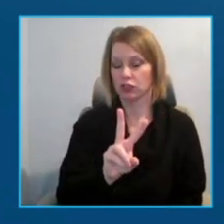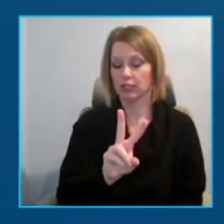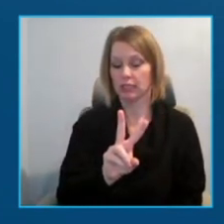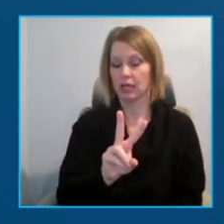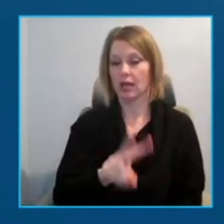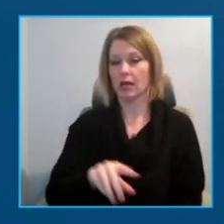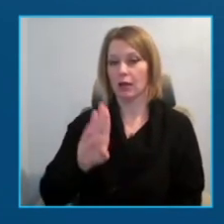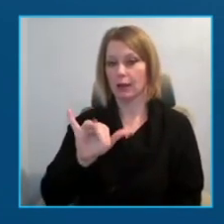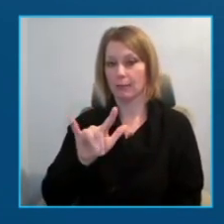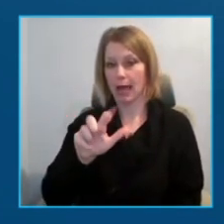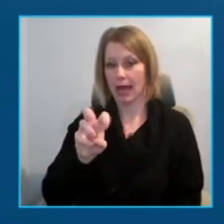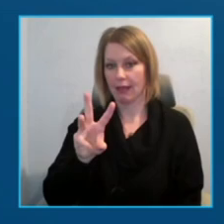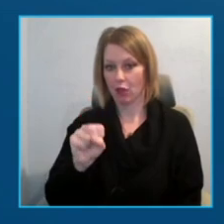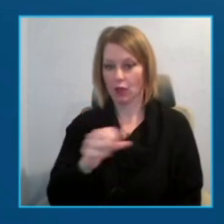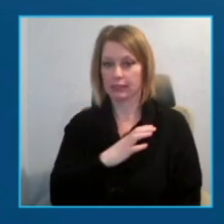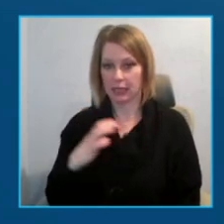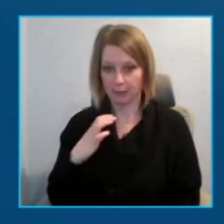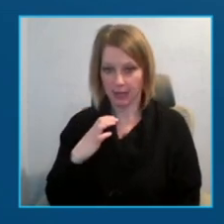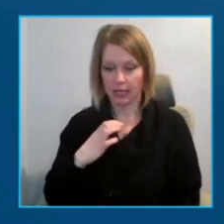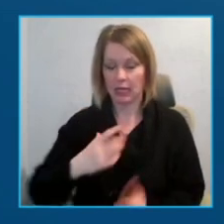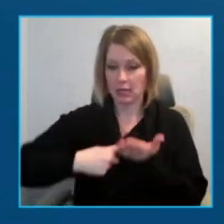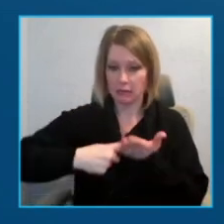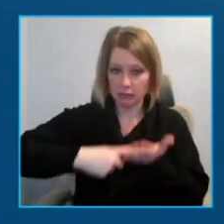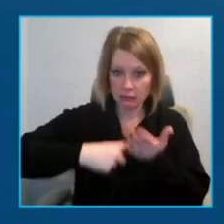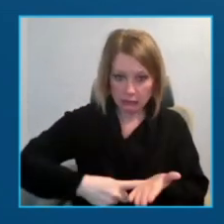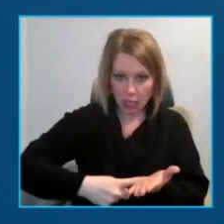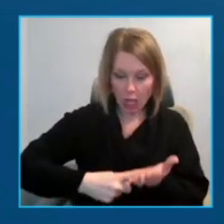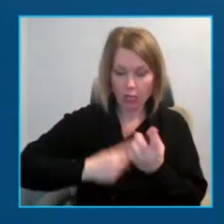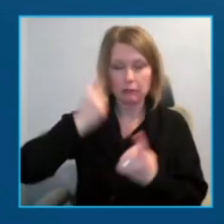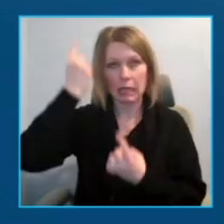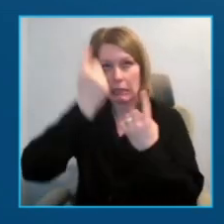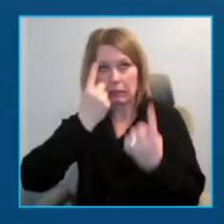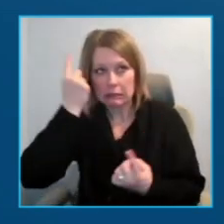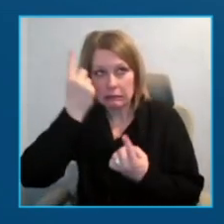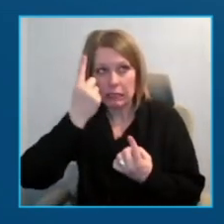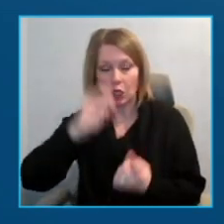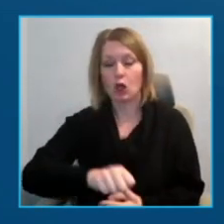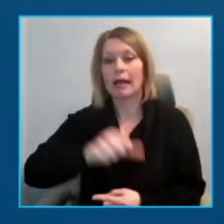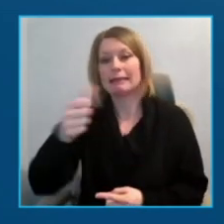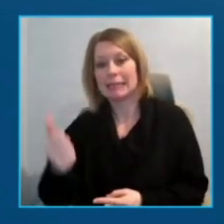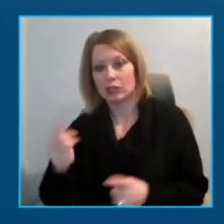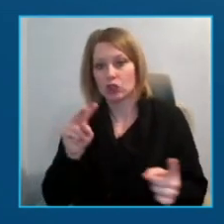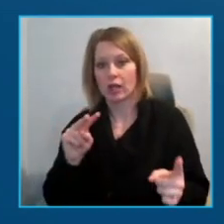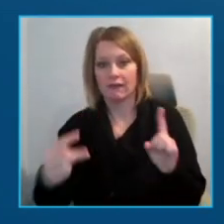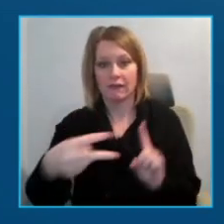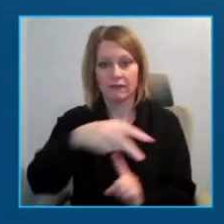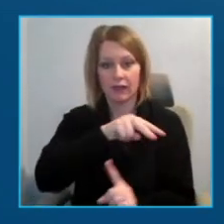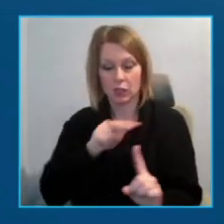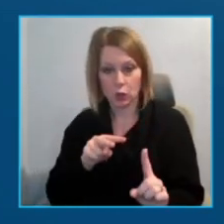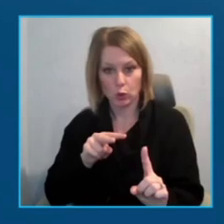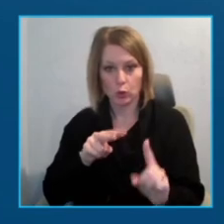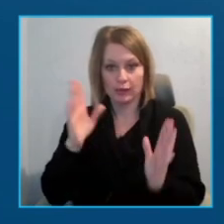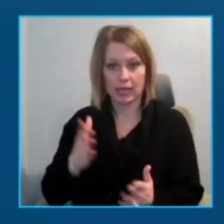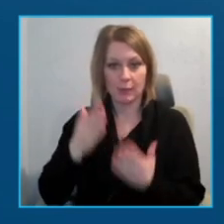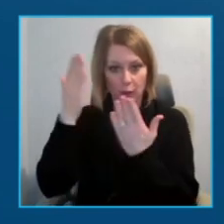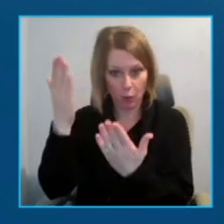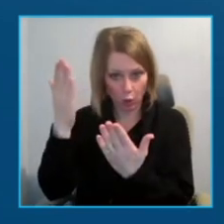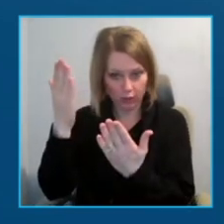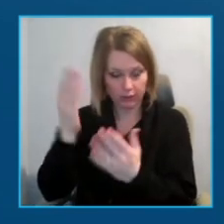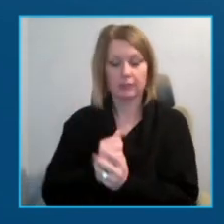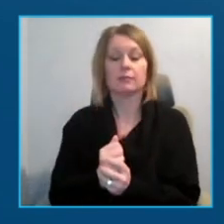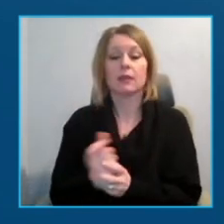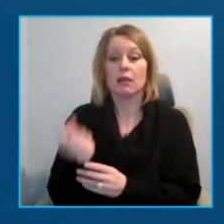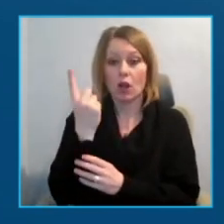and considered additional views and proposals and have incorporated the spirit of